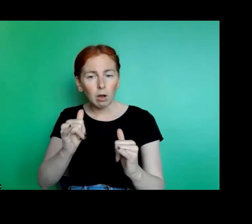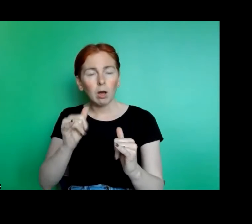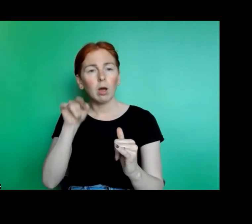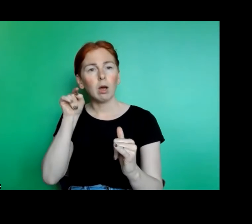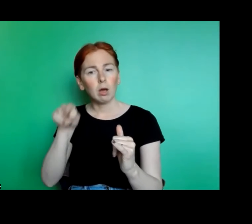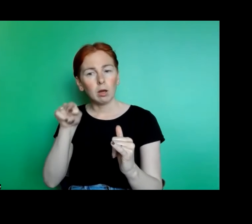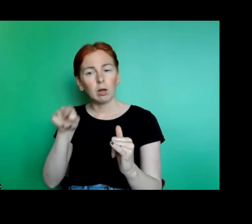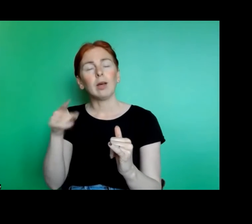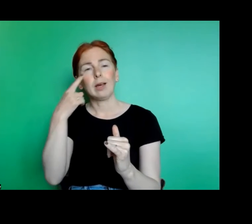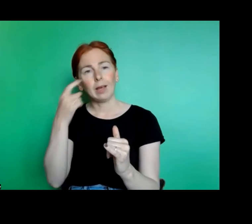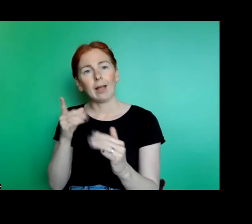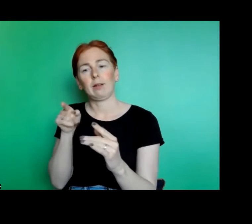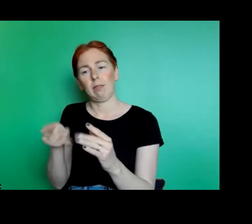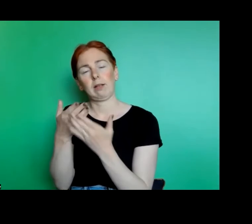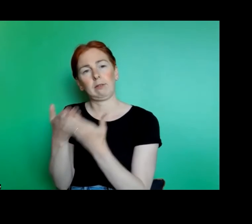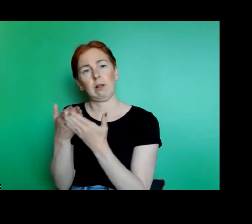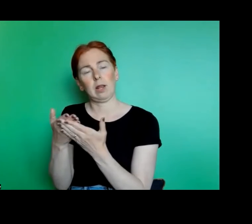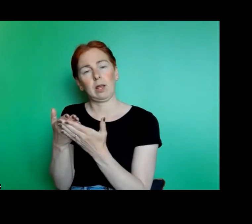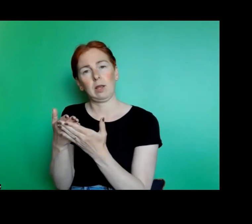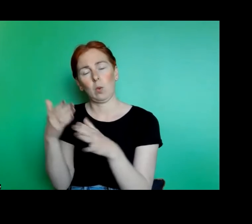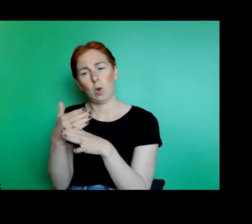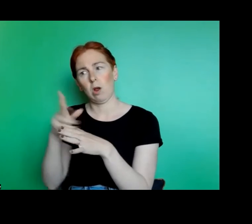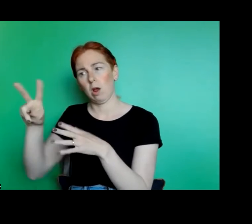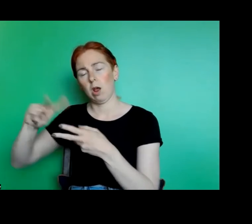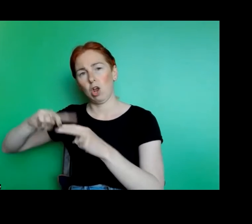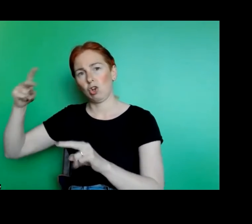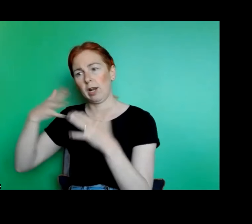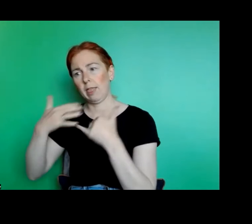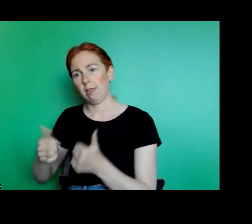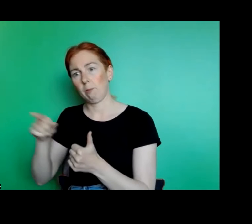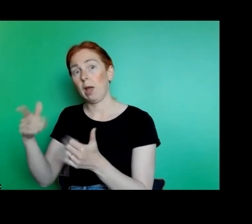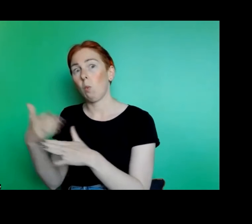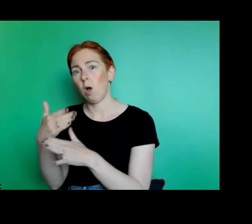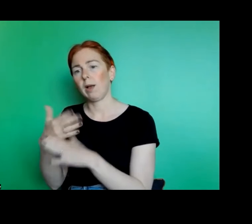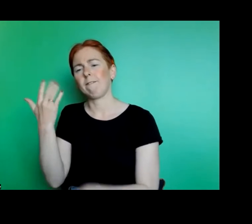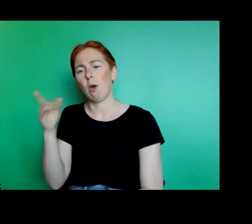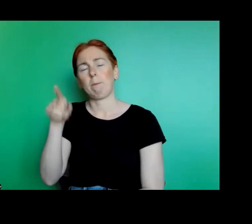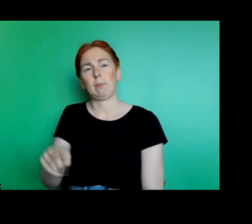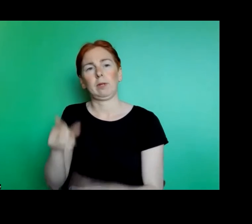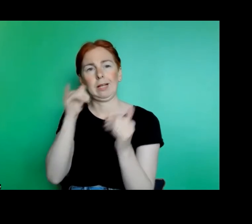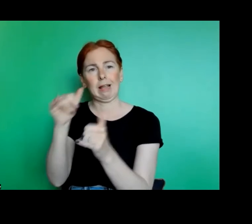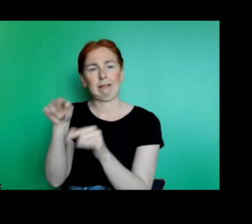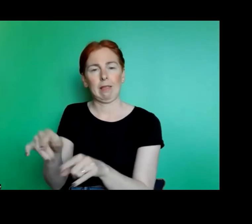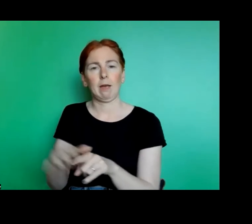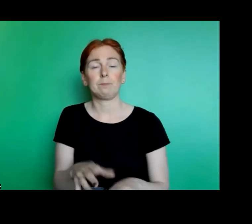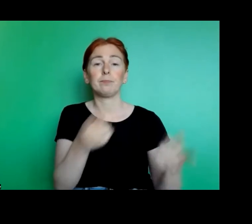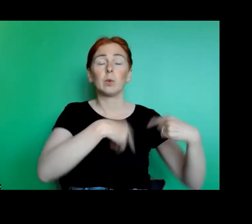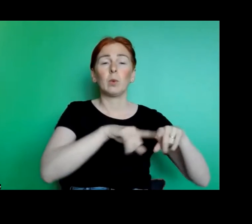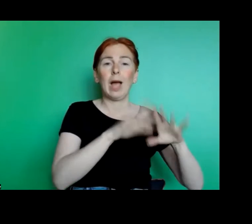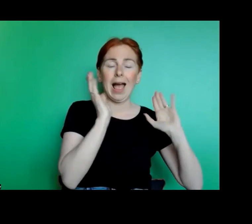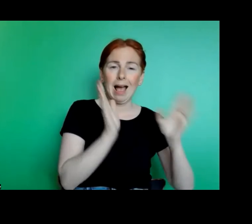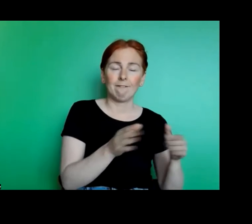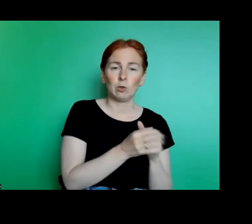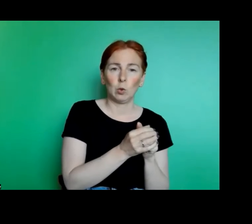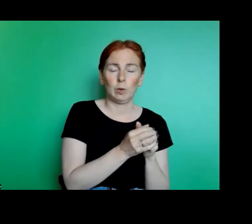Usher syndrome have identified which measures, ranging from, taking measurements on scans to electrical